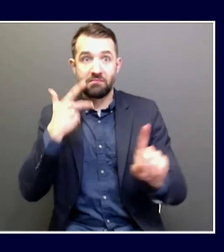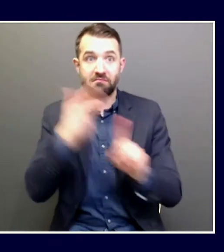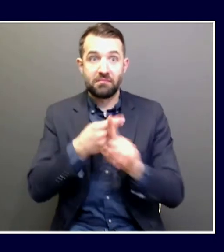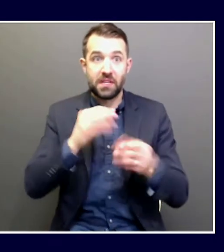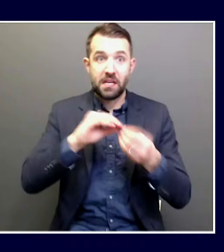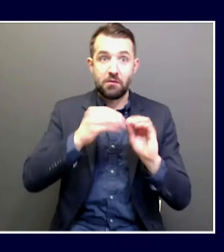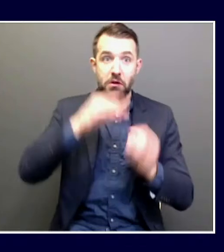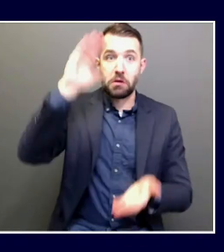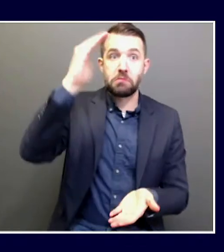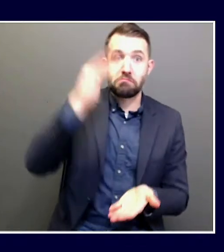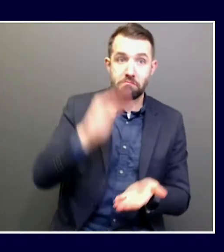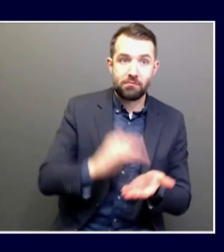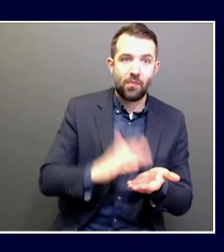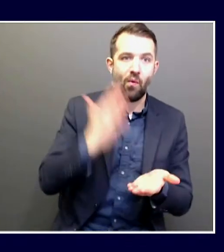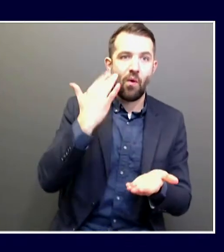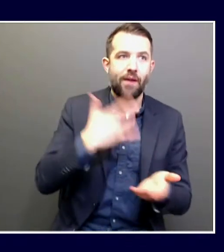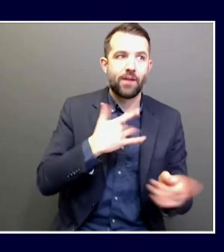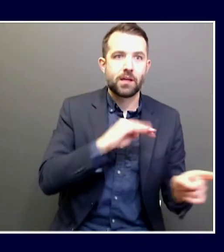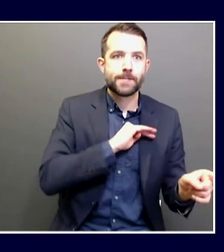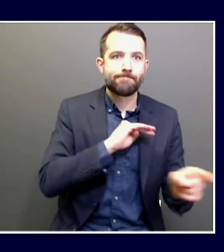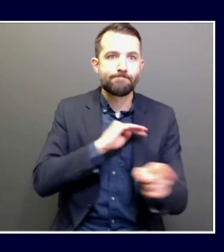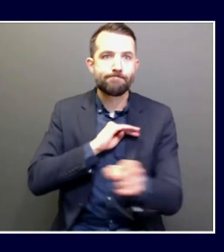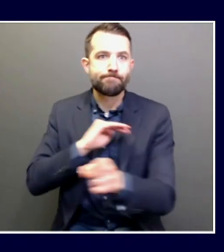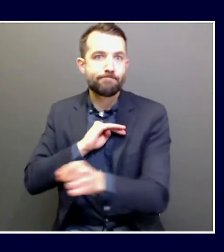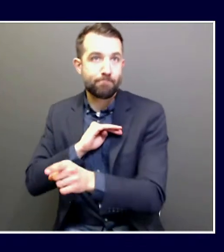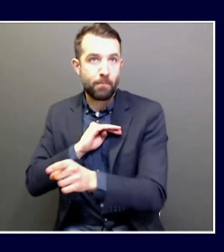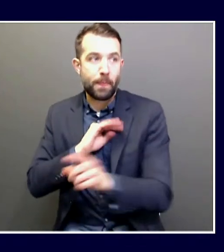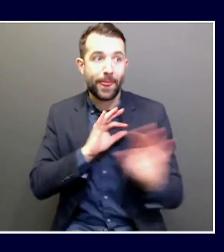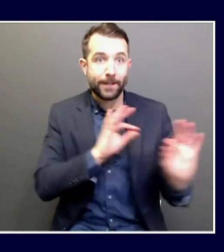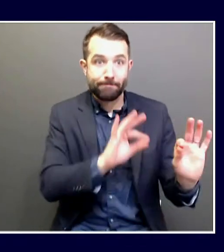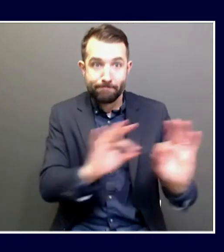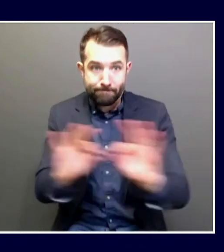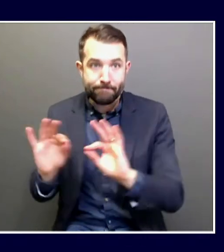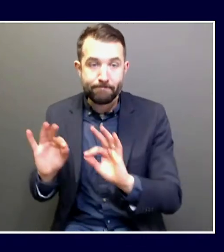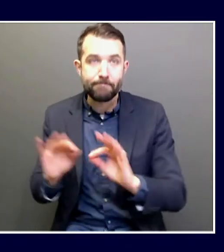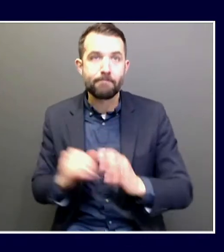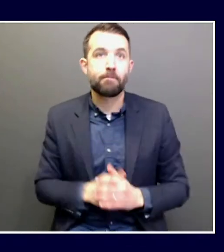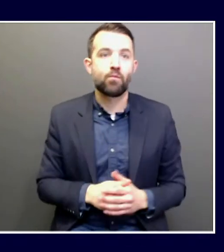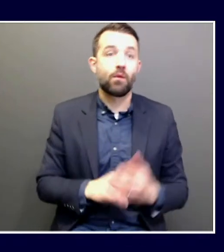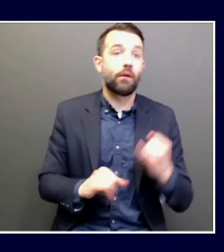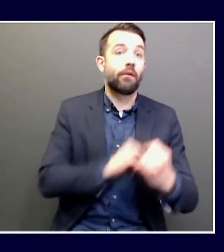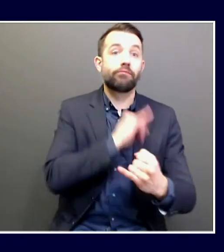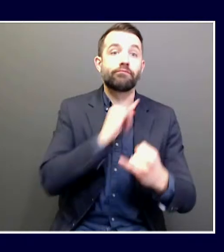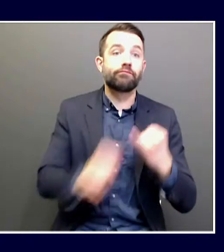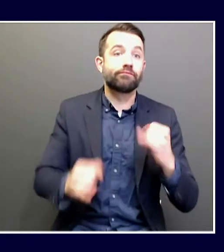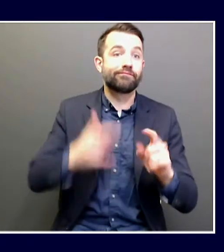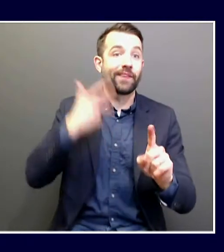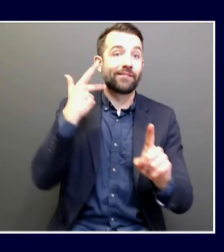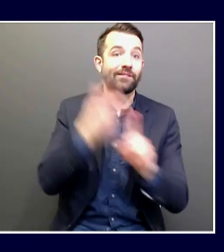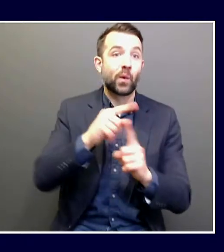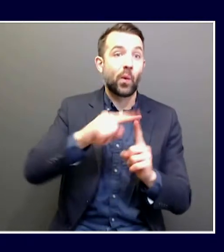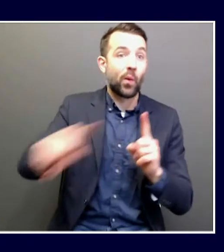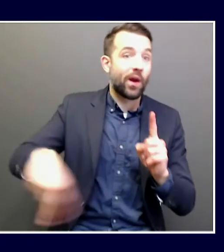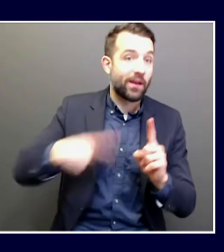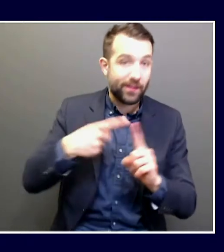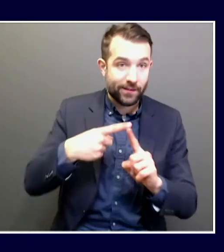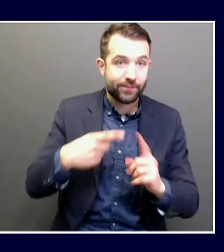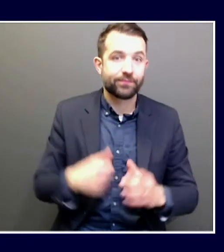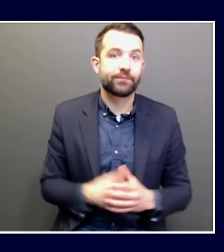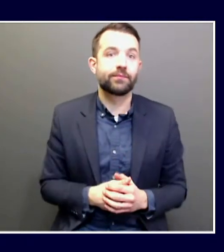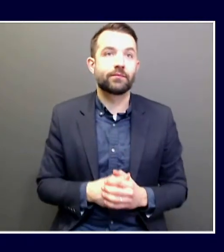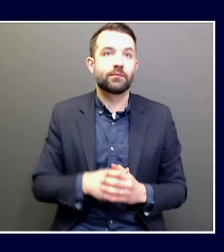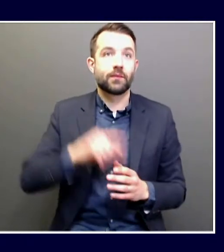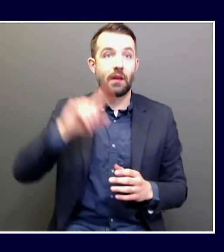mentioned a moment ago. As a result, the last vaccination clinic day at the Armory will be next